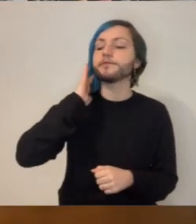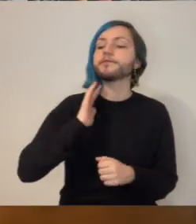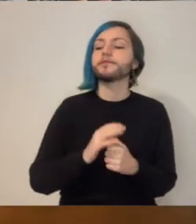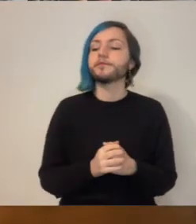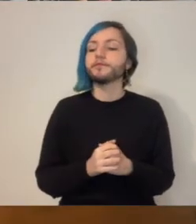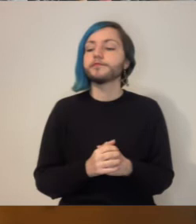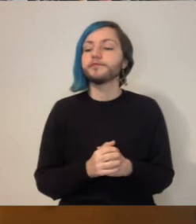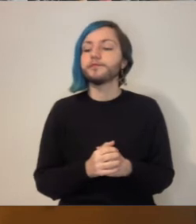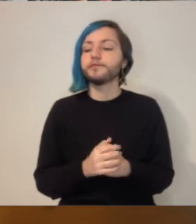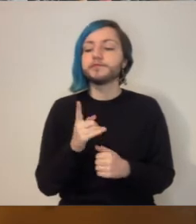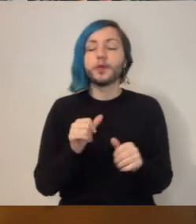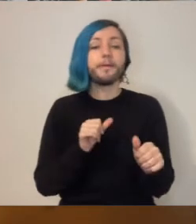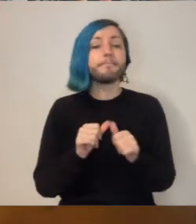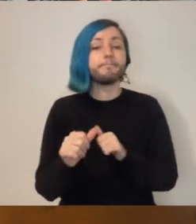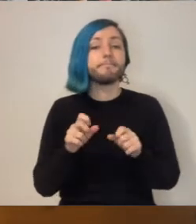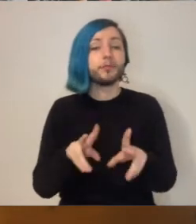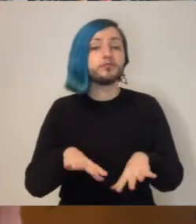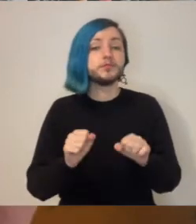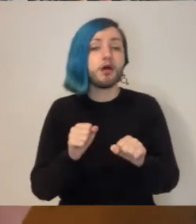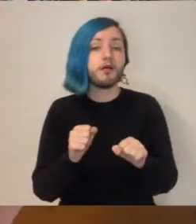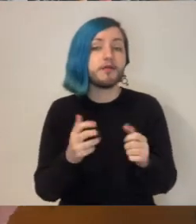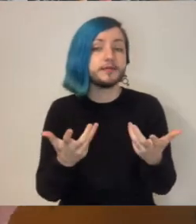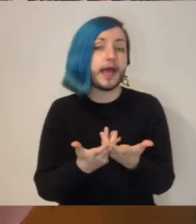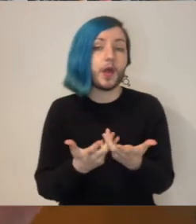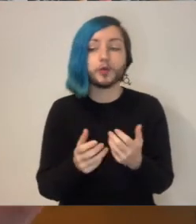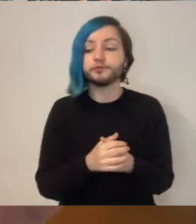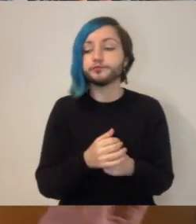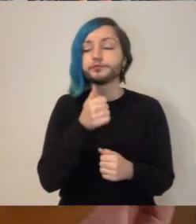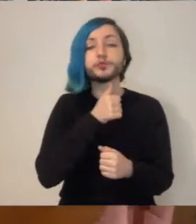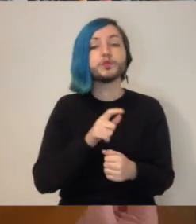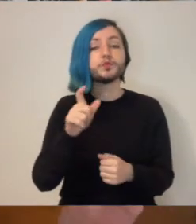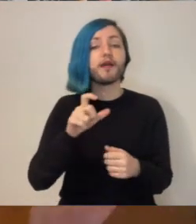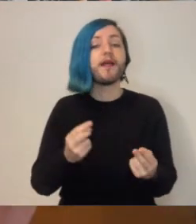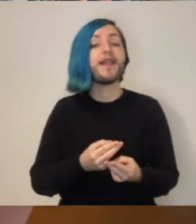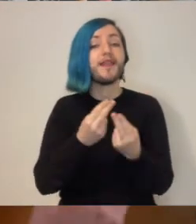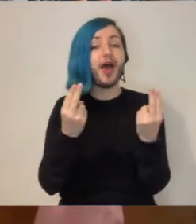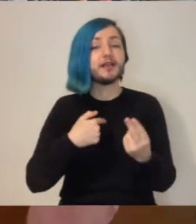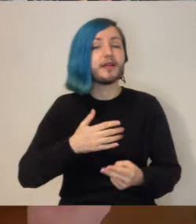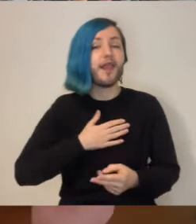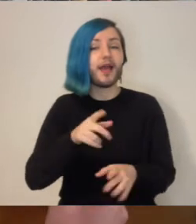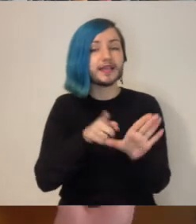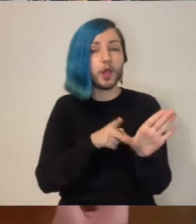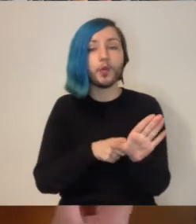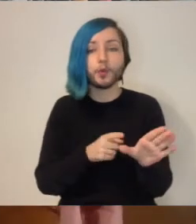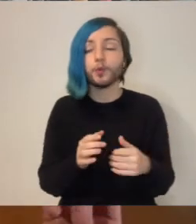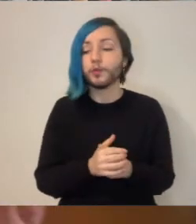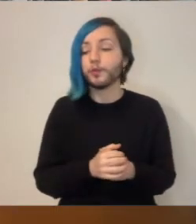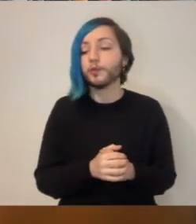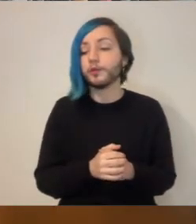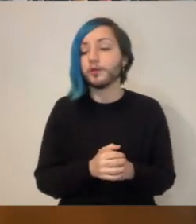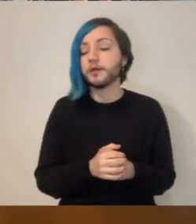like this. So I'll just put that aside. So the best way to start this off is to pick a kind of light colour. So I like